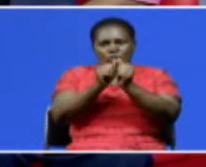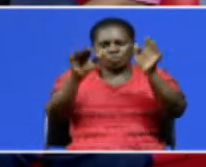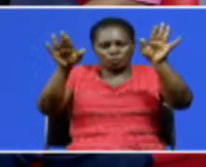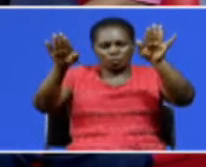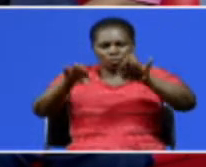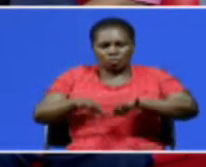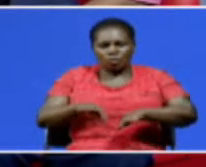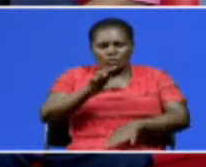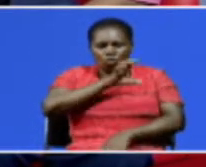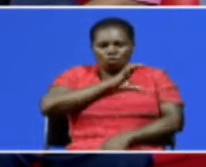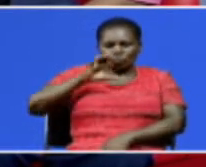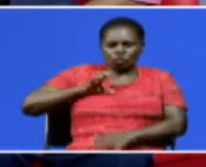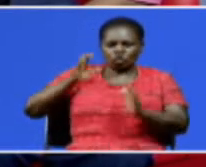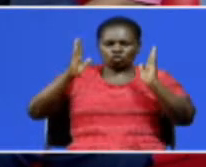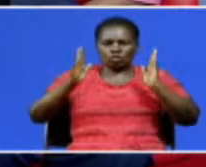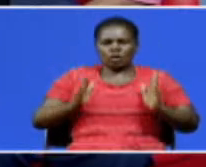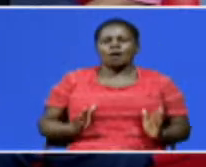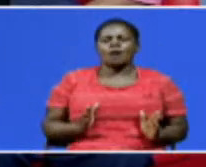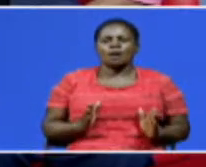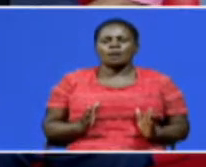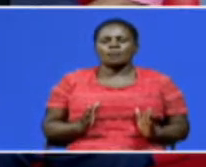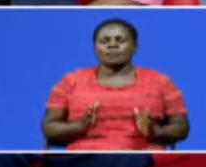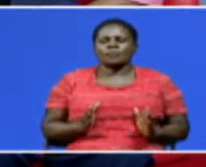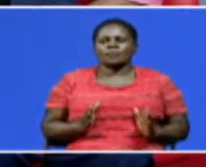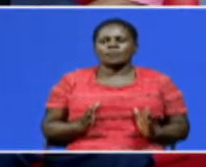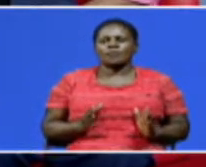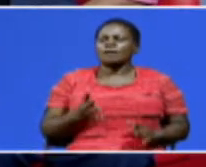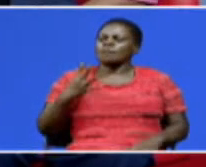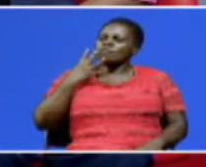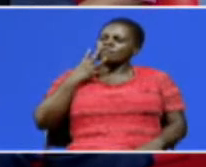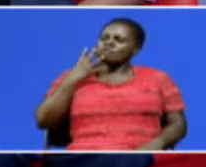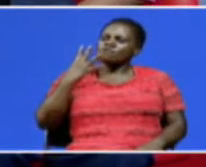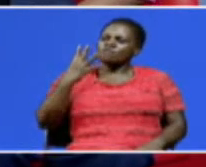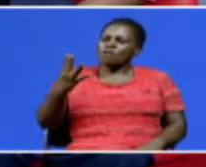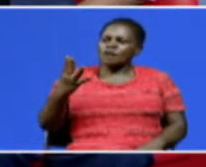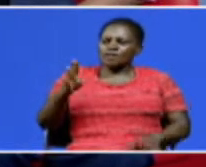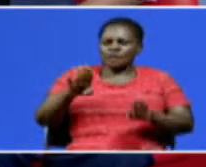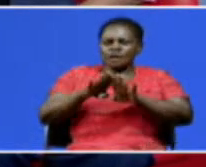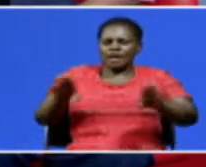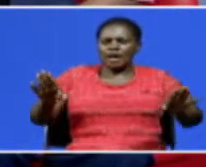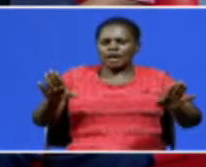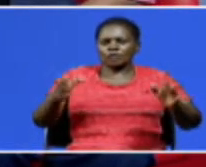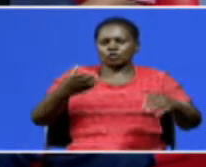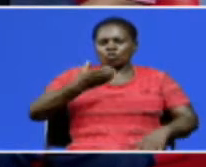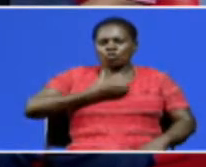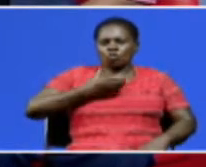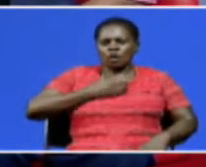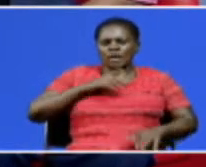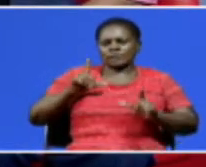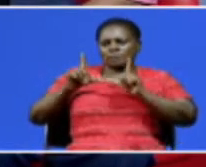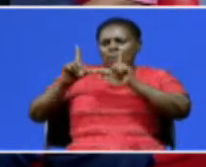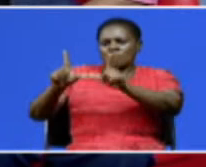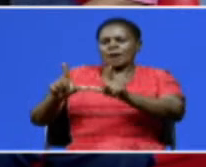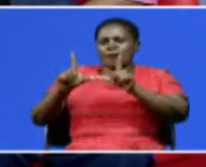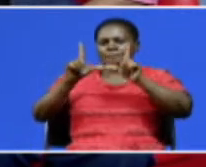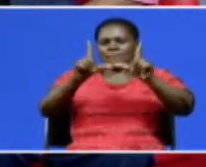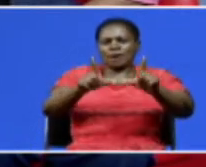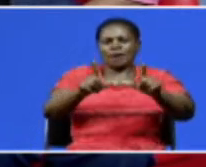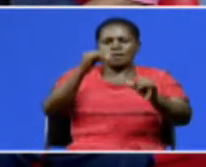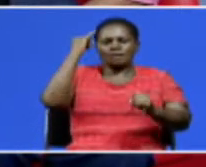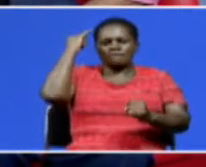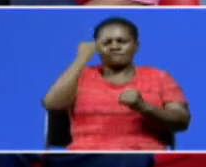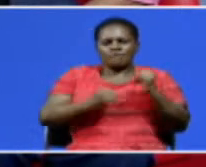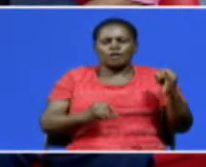Valley Regional Commissioner George Natembeya. At least 400 landowners received their titles, marking the end